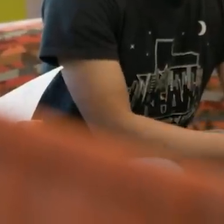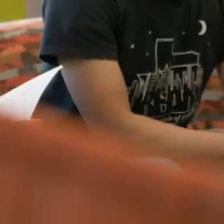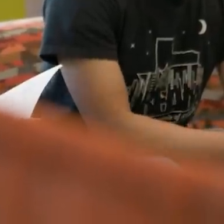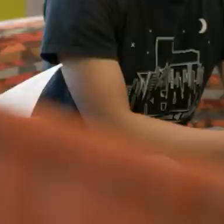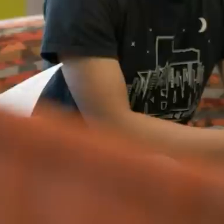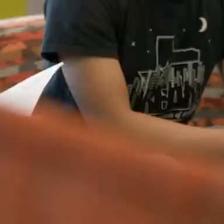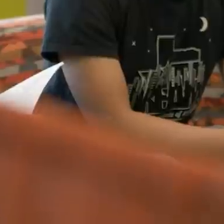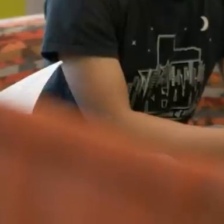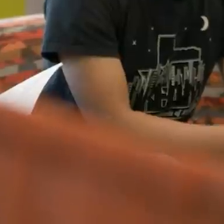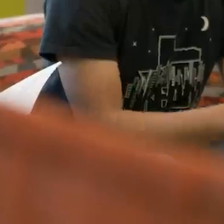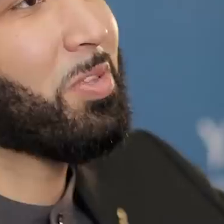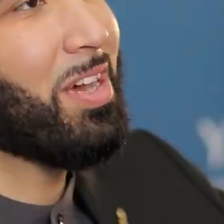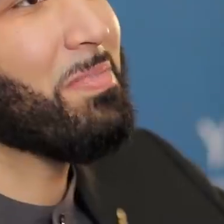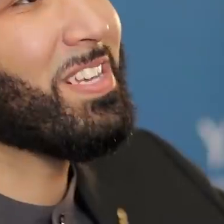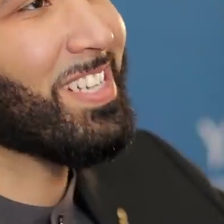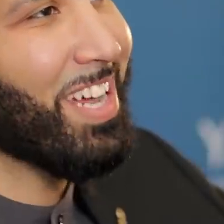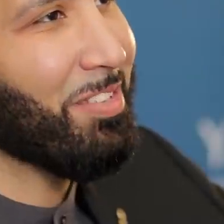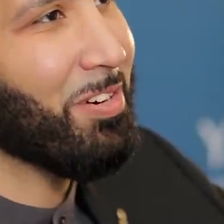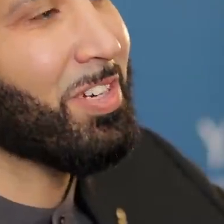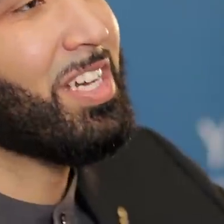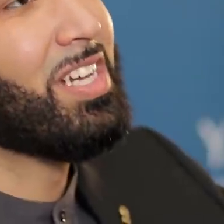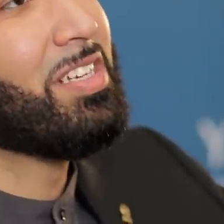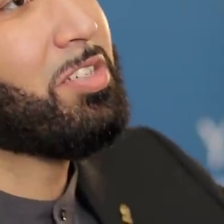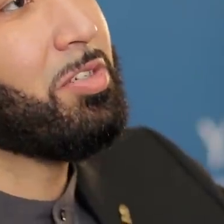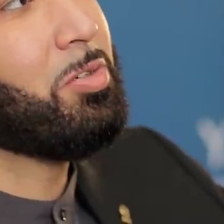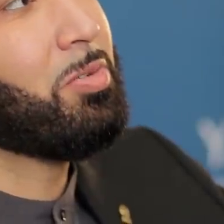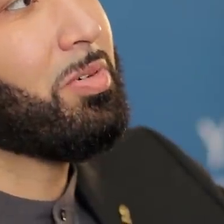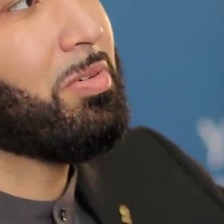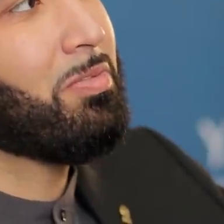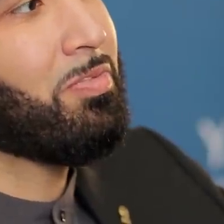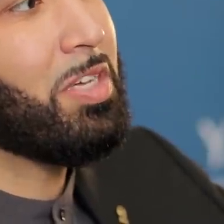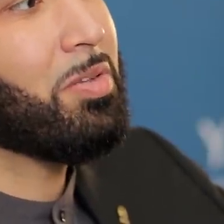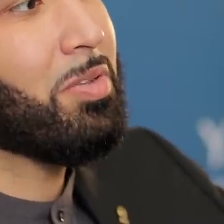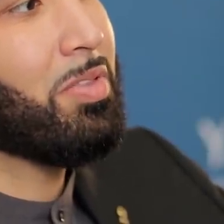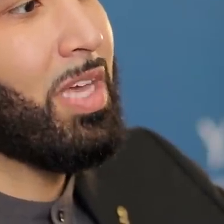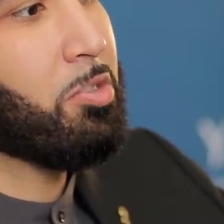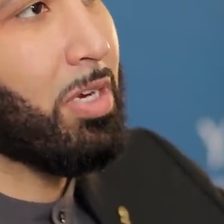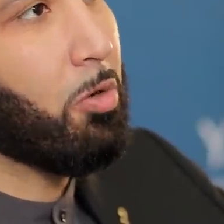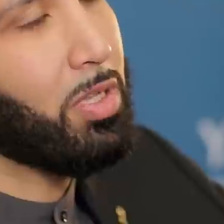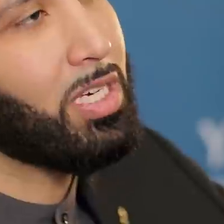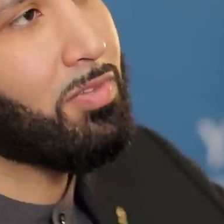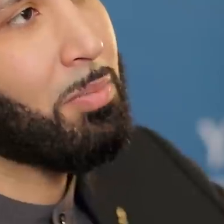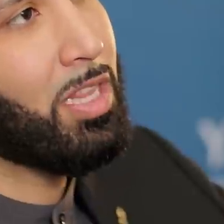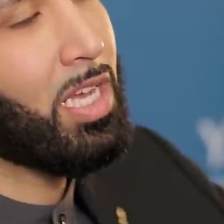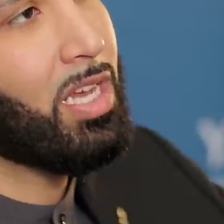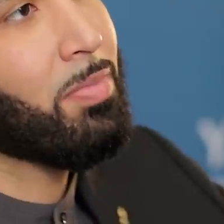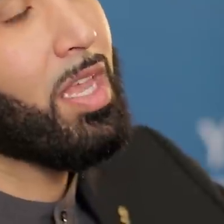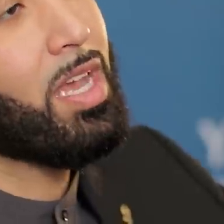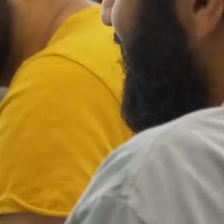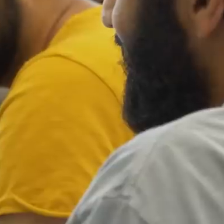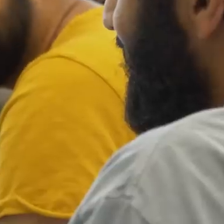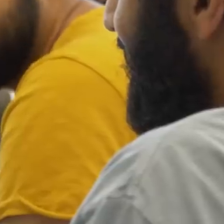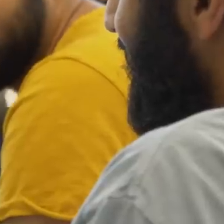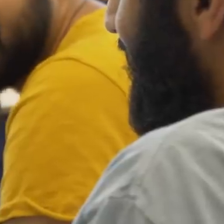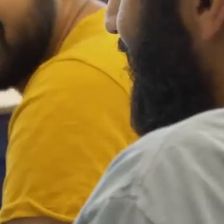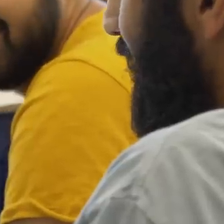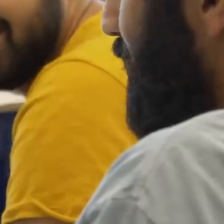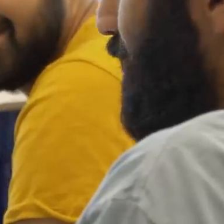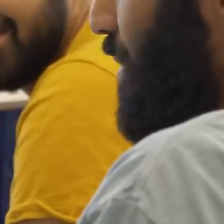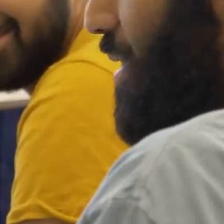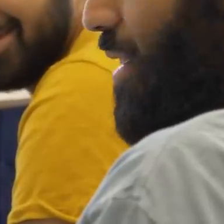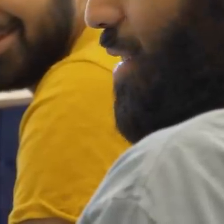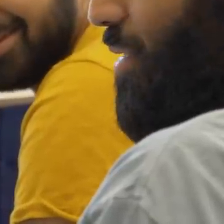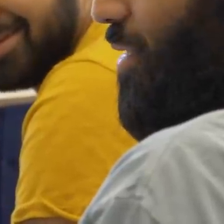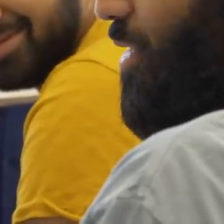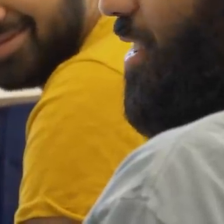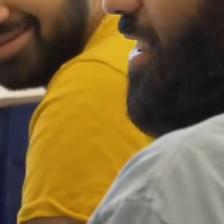takes place. It's people coming together to feel that tranquility from Allah, and to also feel like